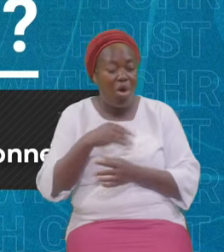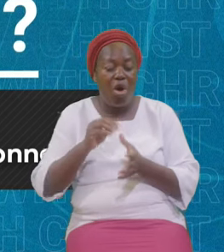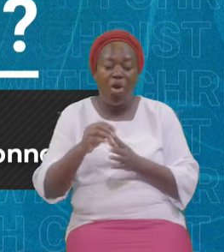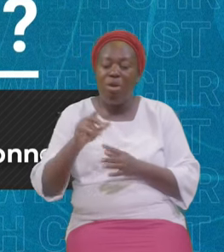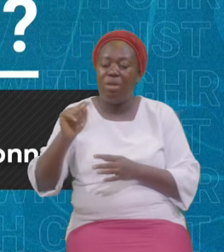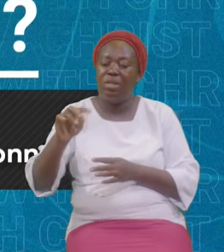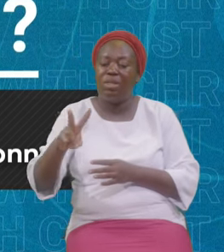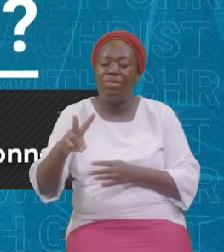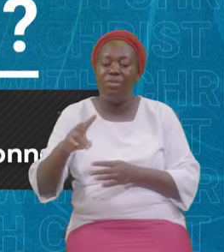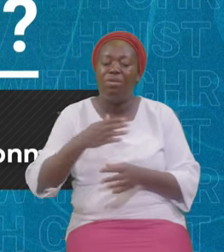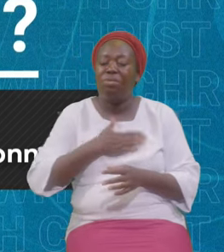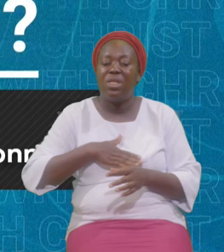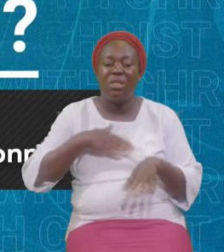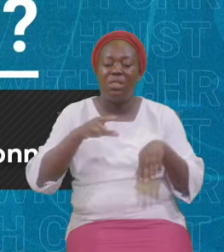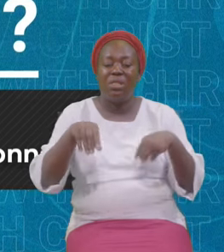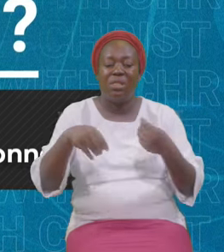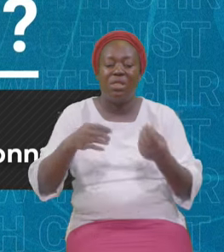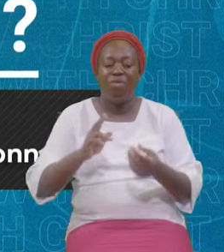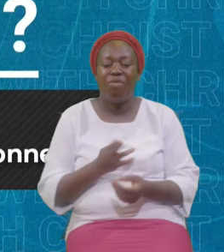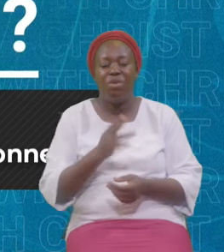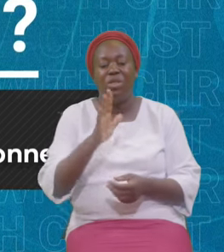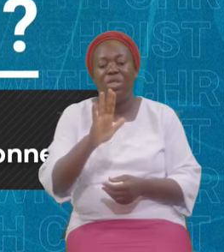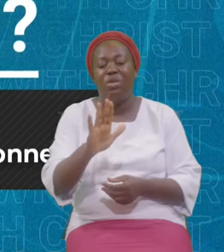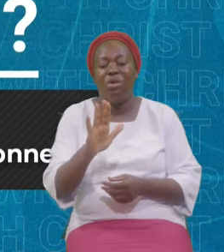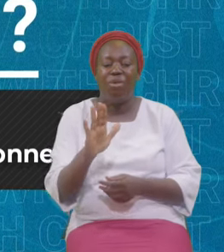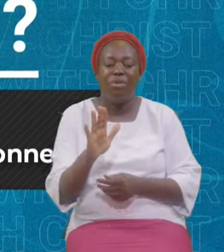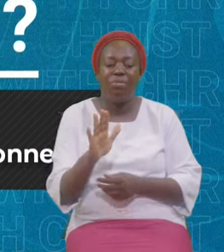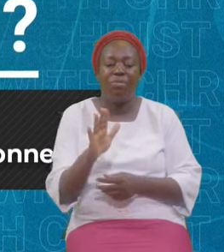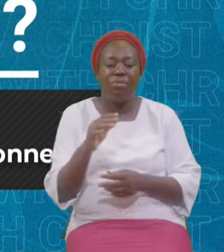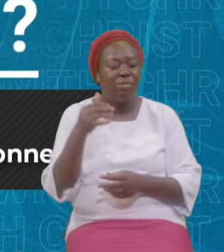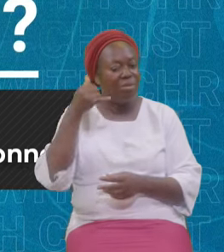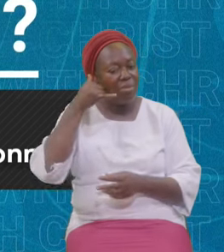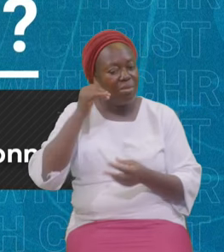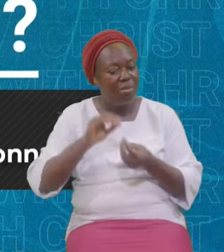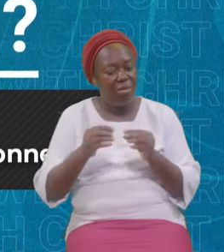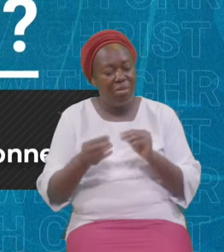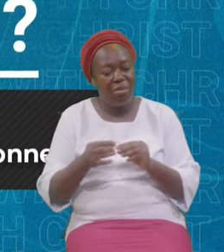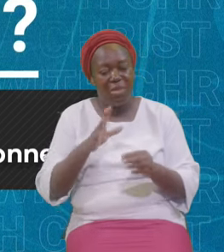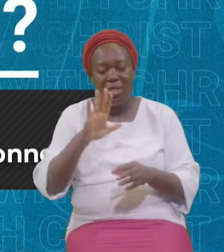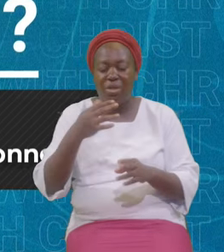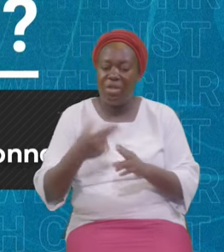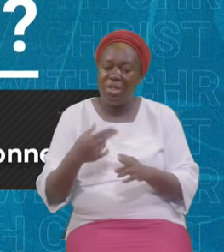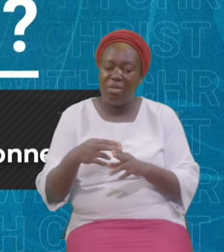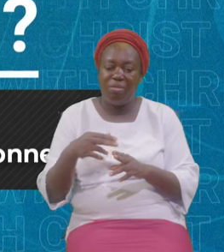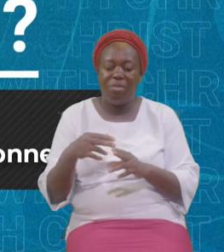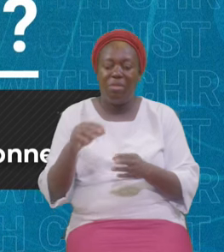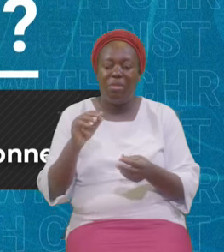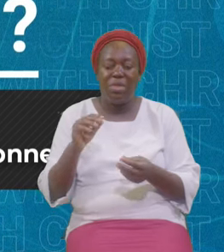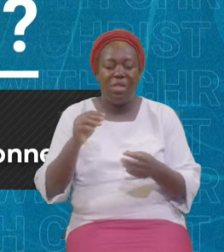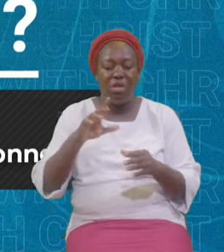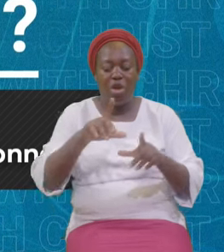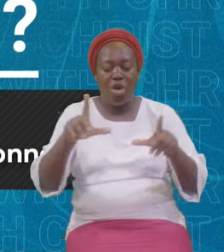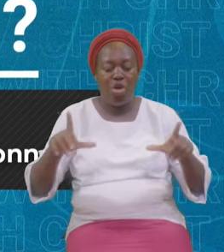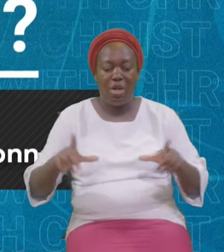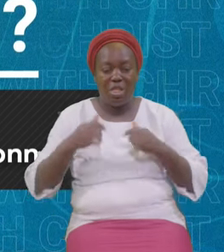us your cell phone number, your name, number, location,